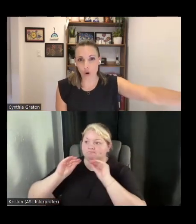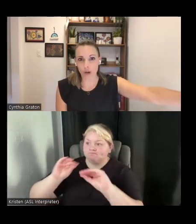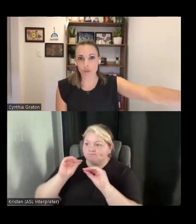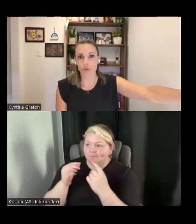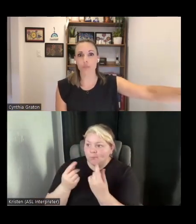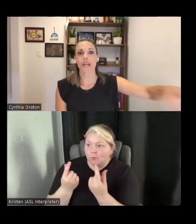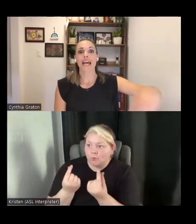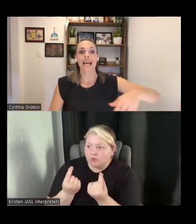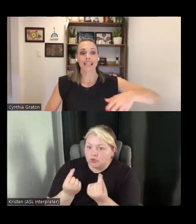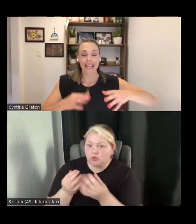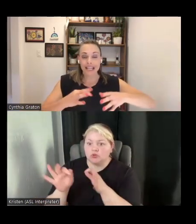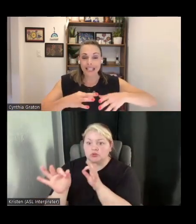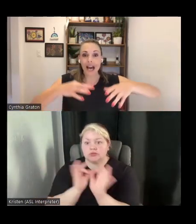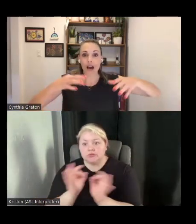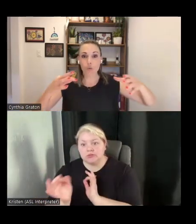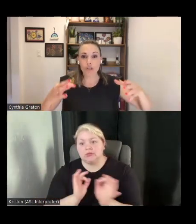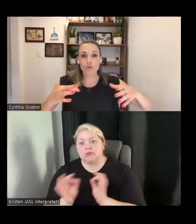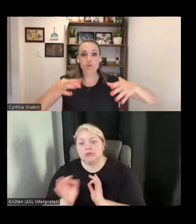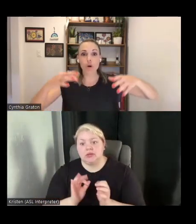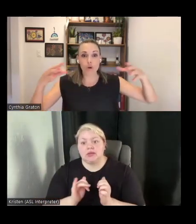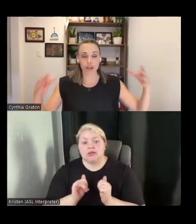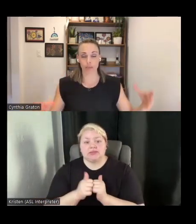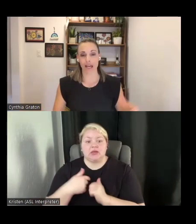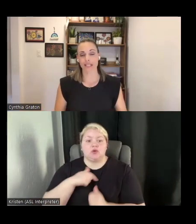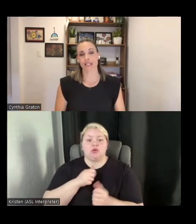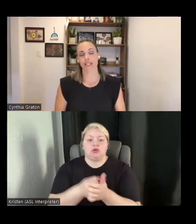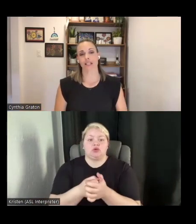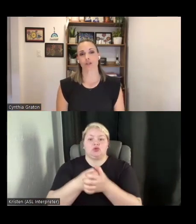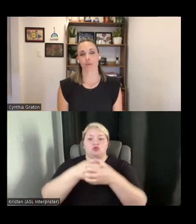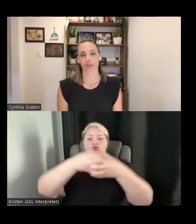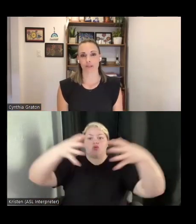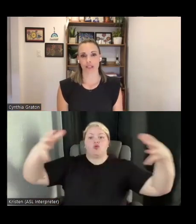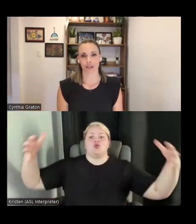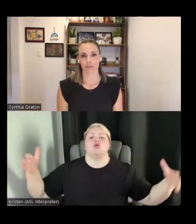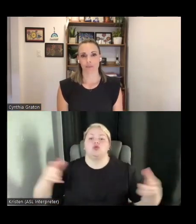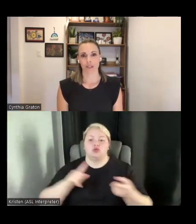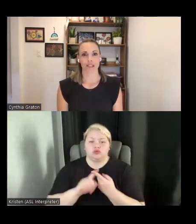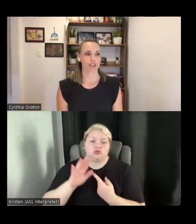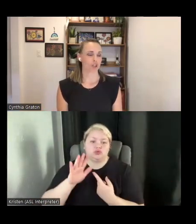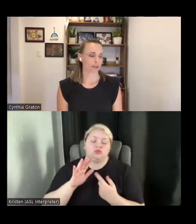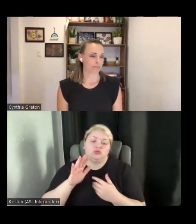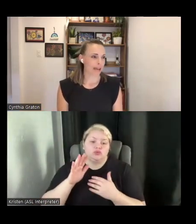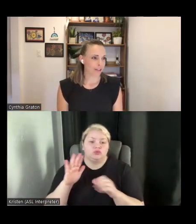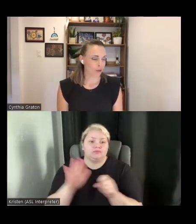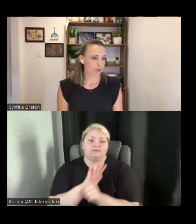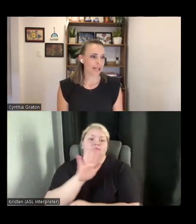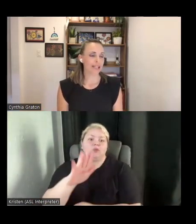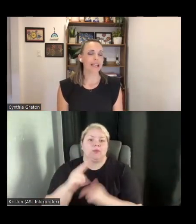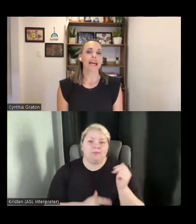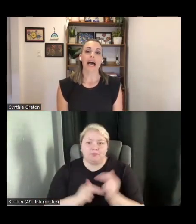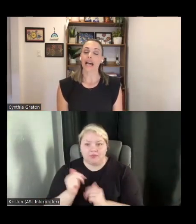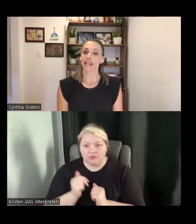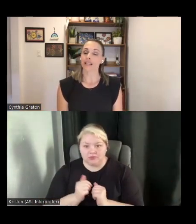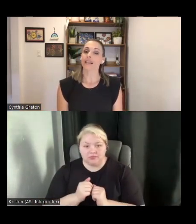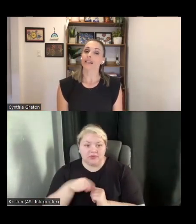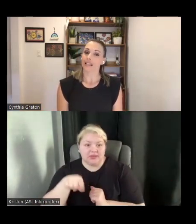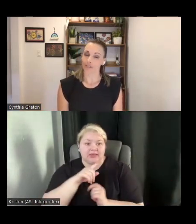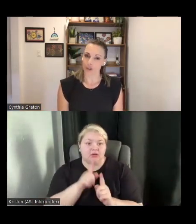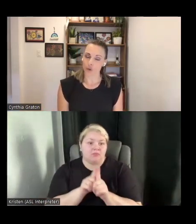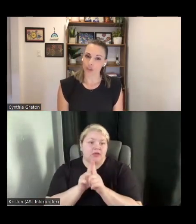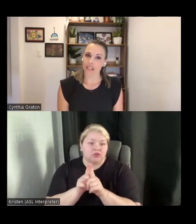in the core group. And that's how we grow capacity in your building. They start mentoring